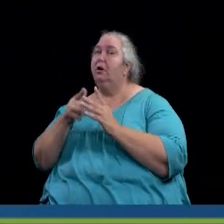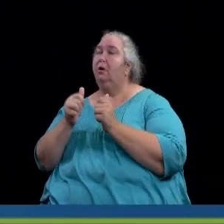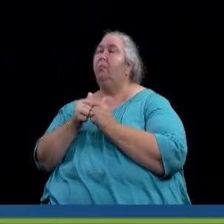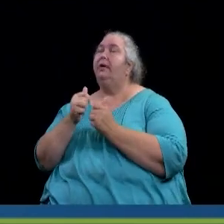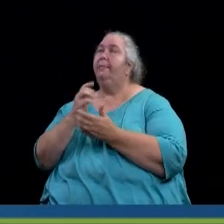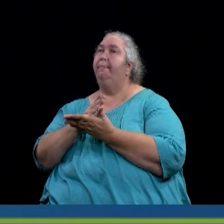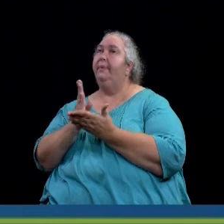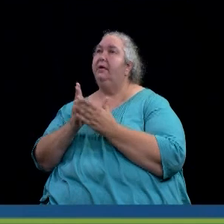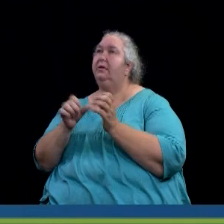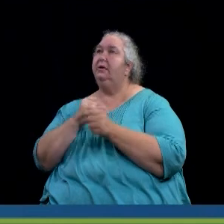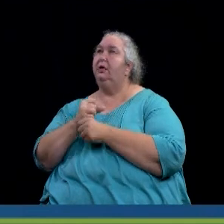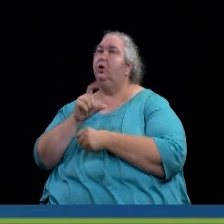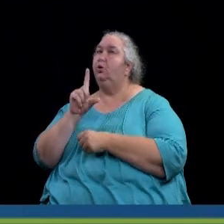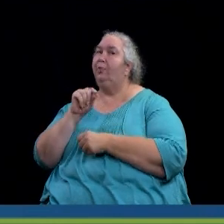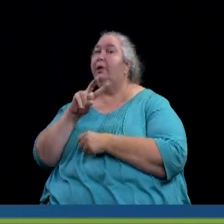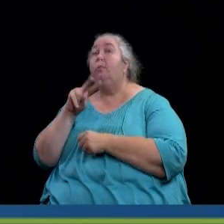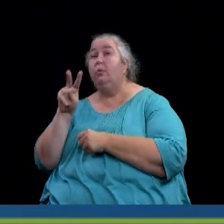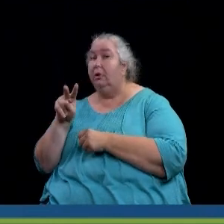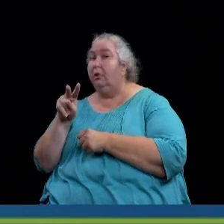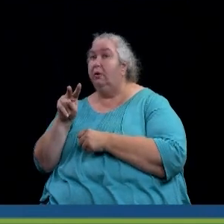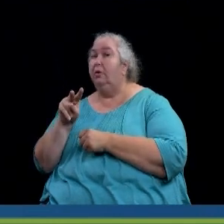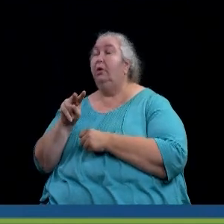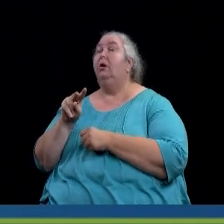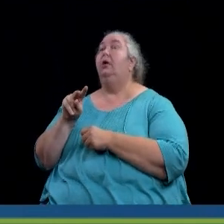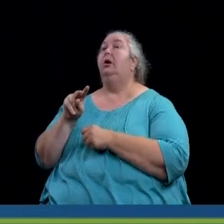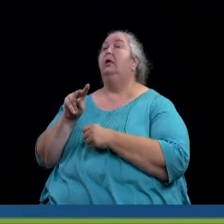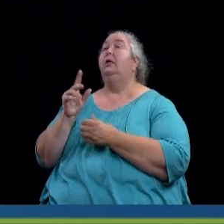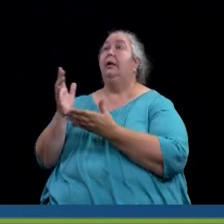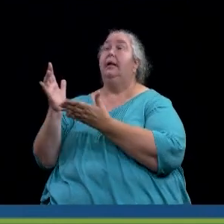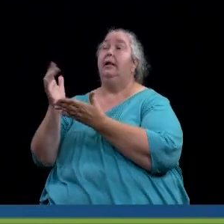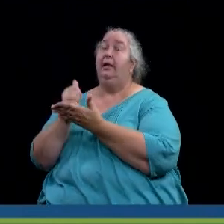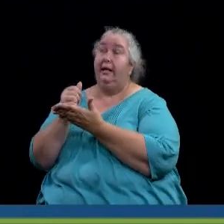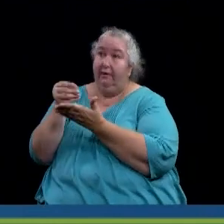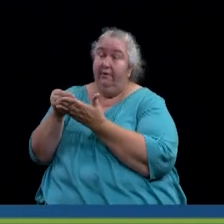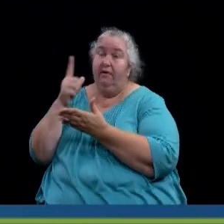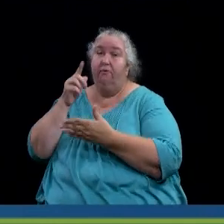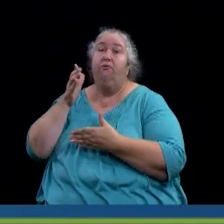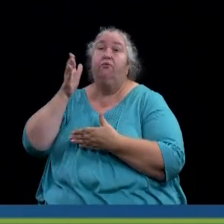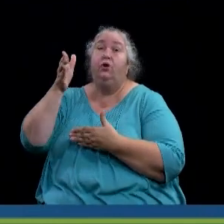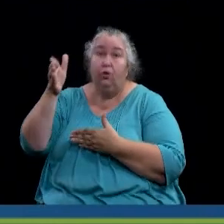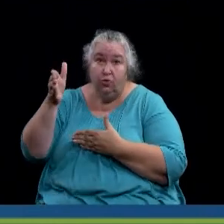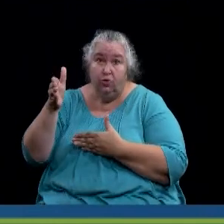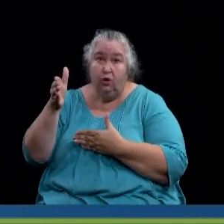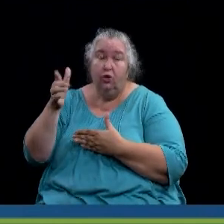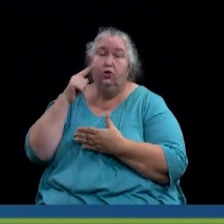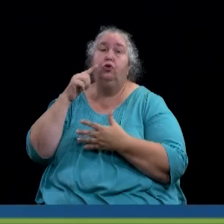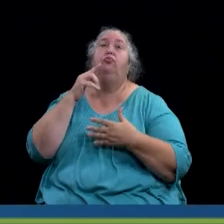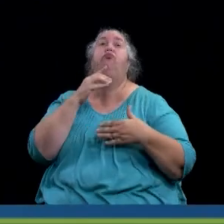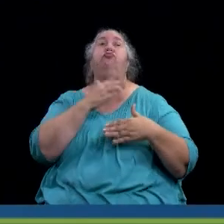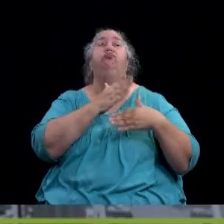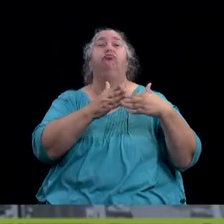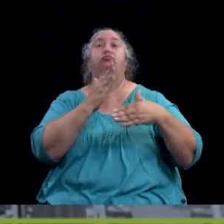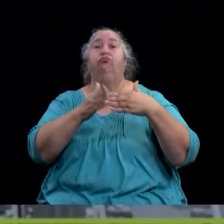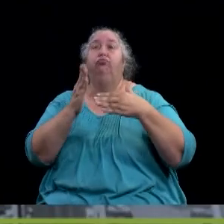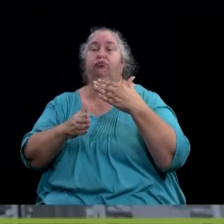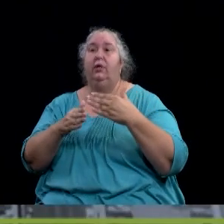collective future funding needed to move all projects through construction amounts to $22.9 million.